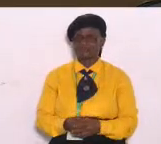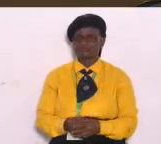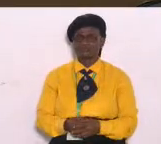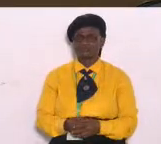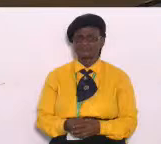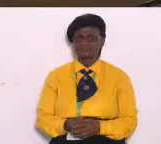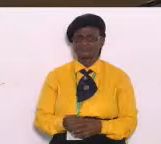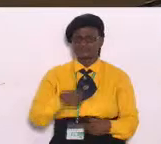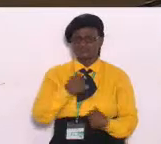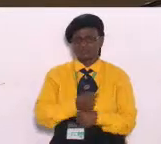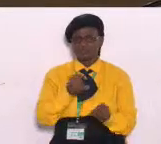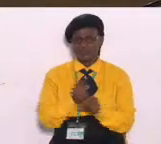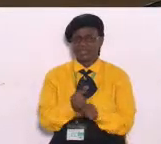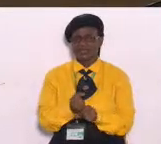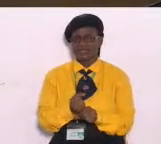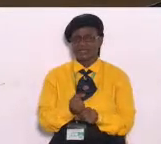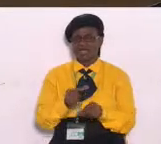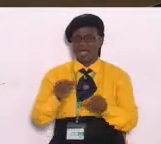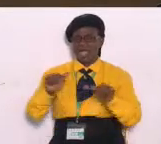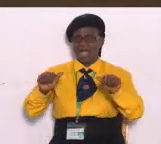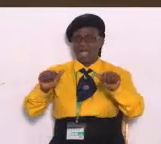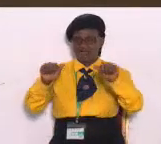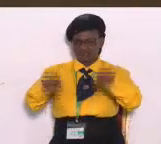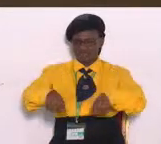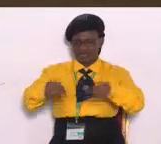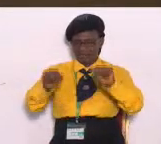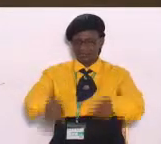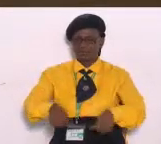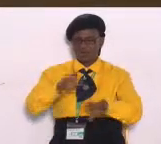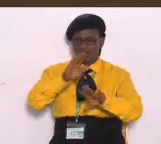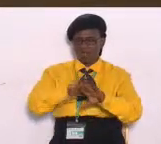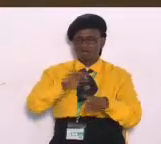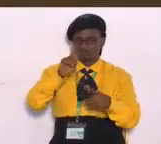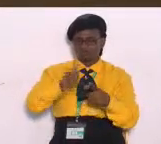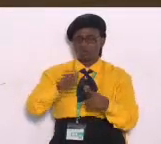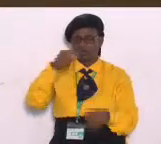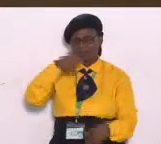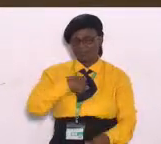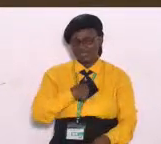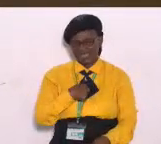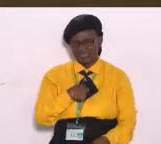make available unto me.